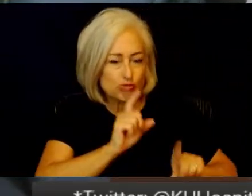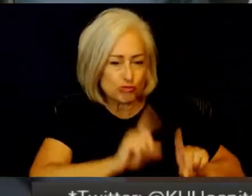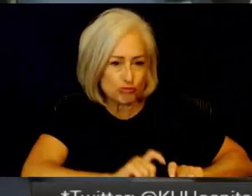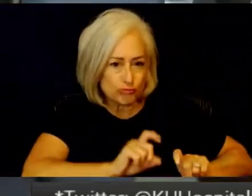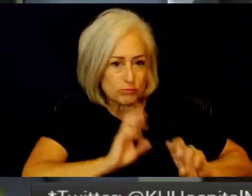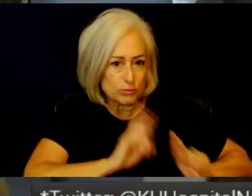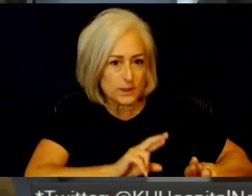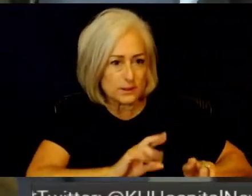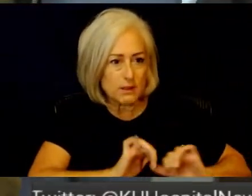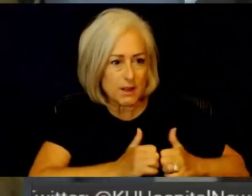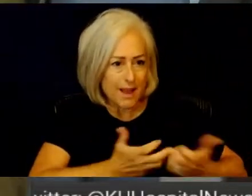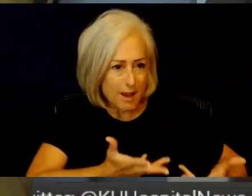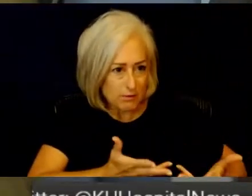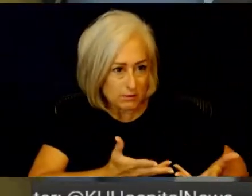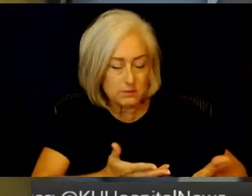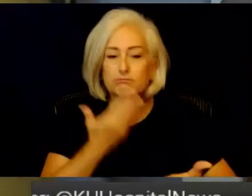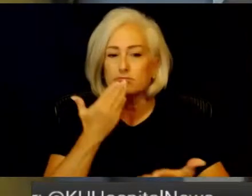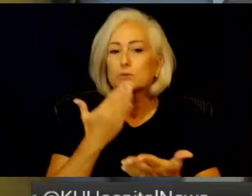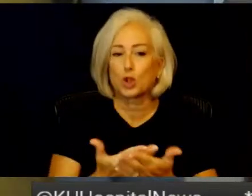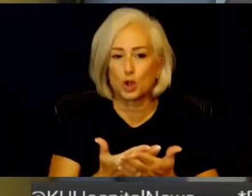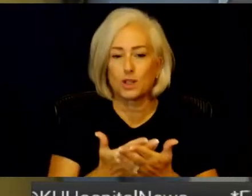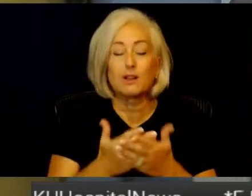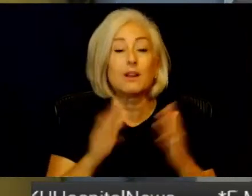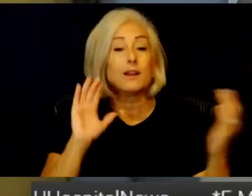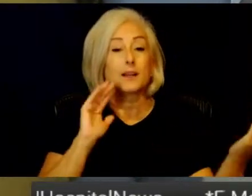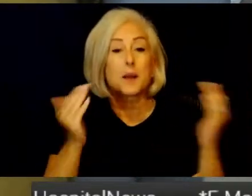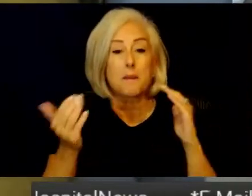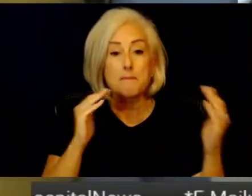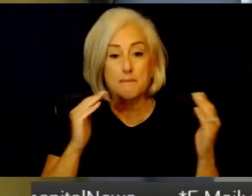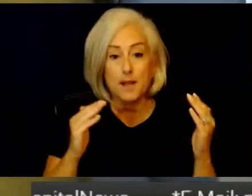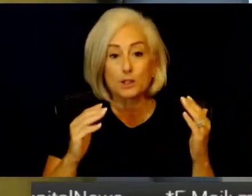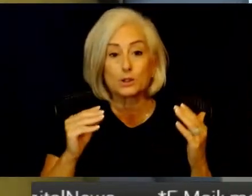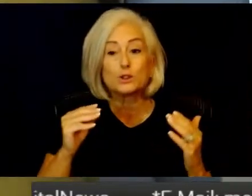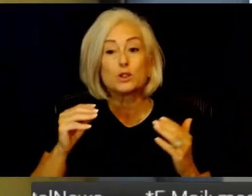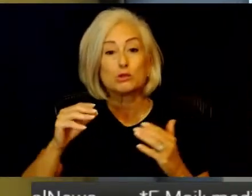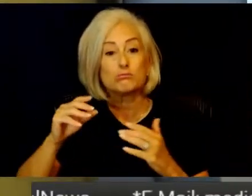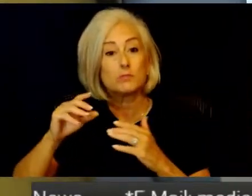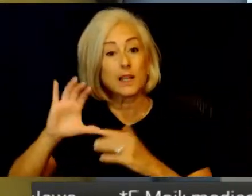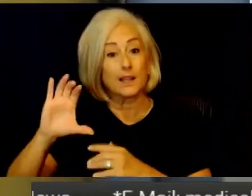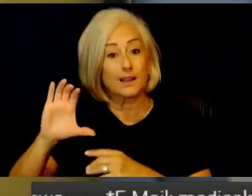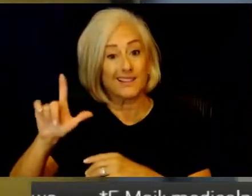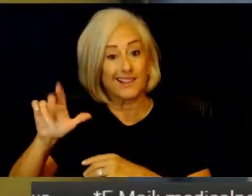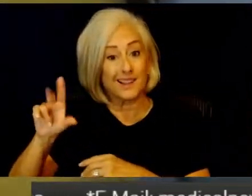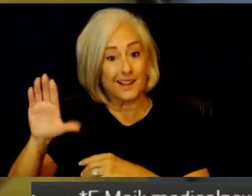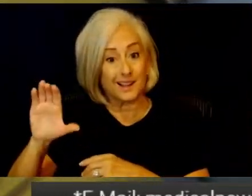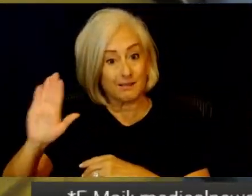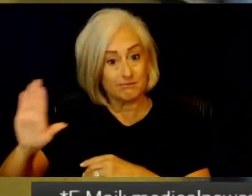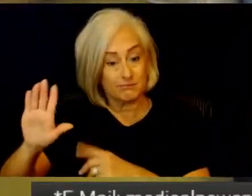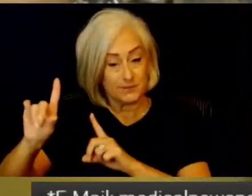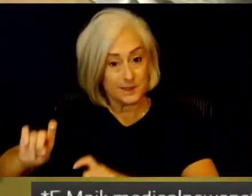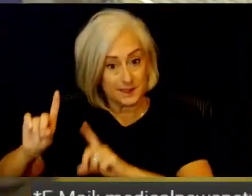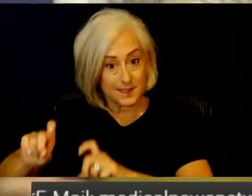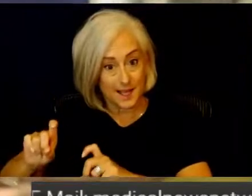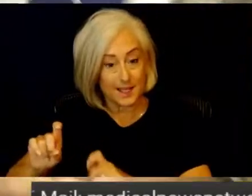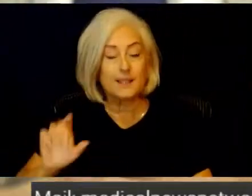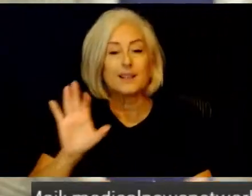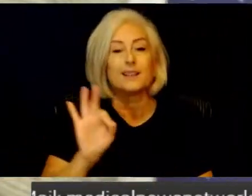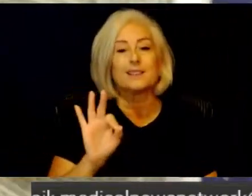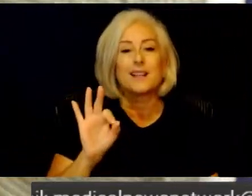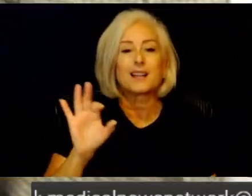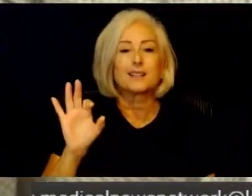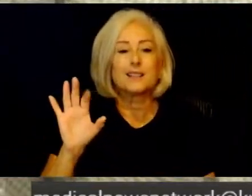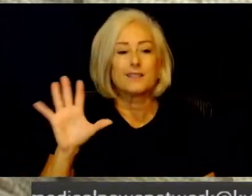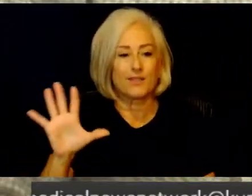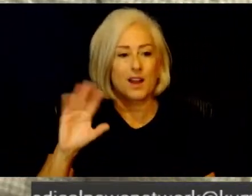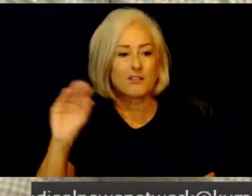the polysomnograms, they were more than 90% comparable to the results we get from a polysomnogram